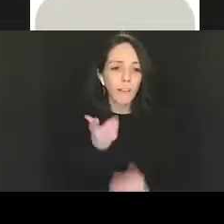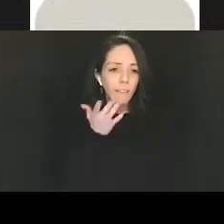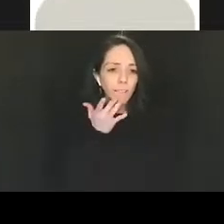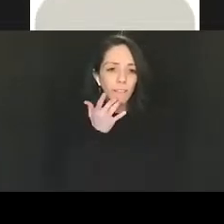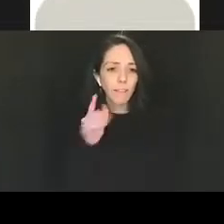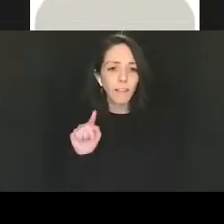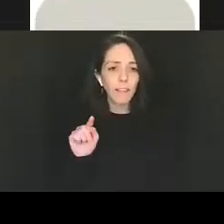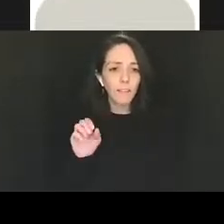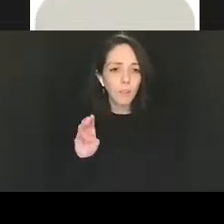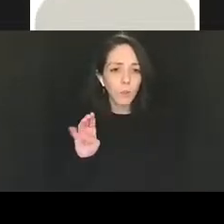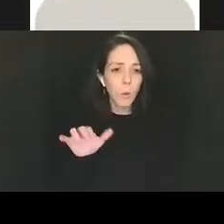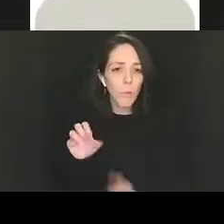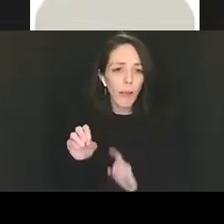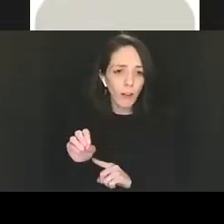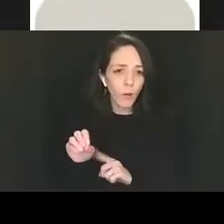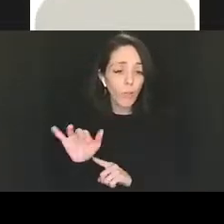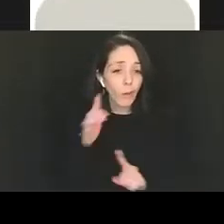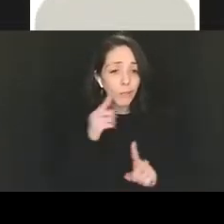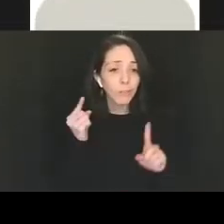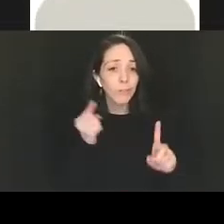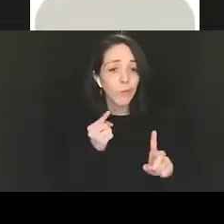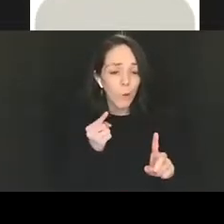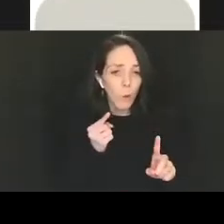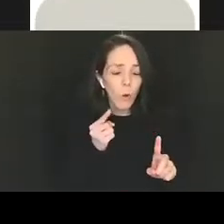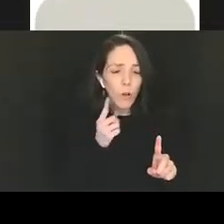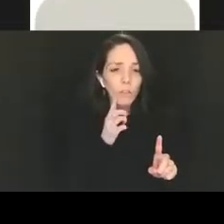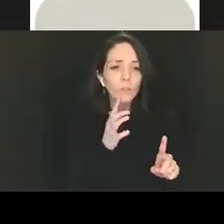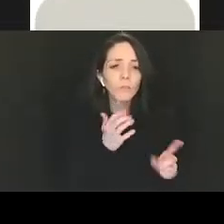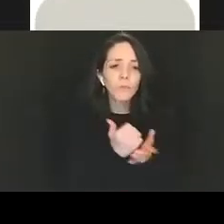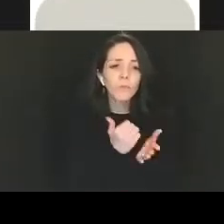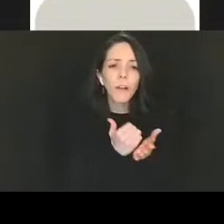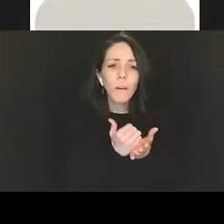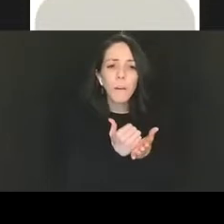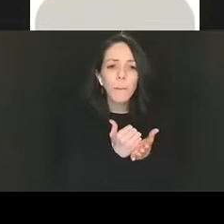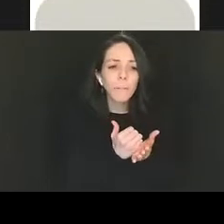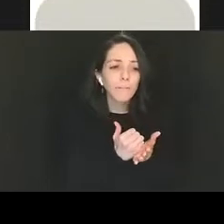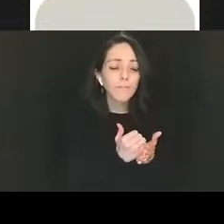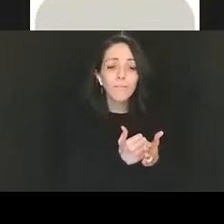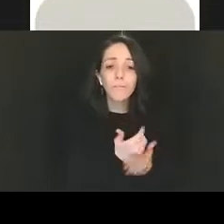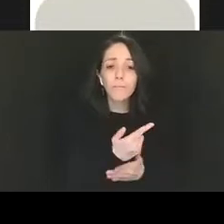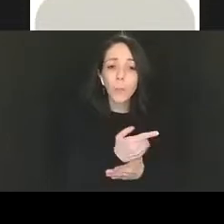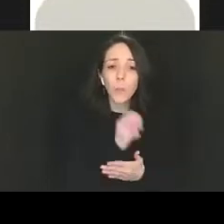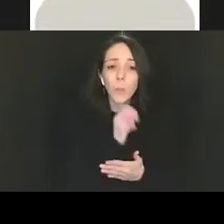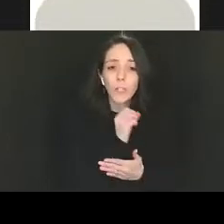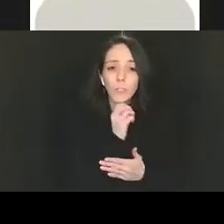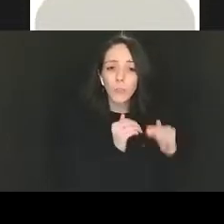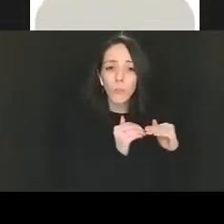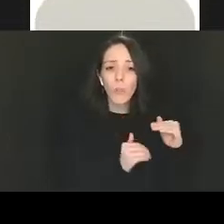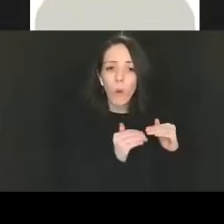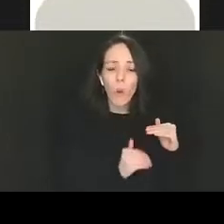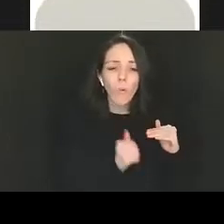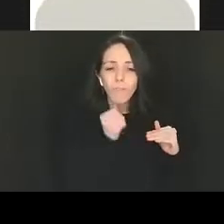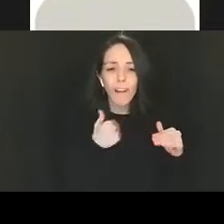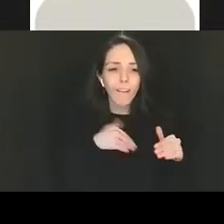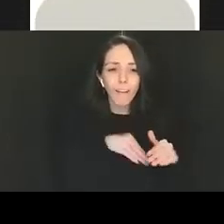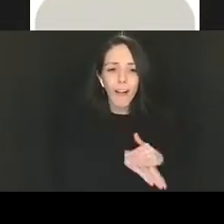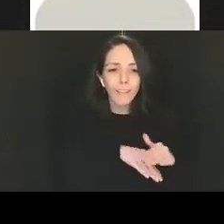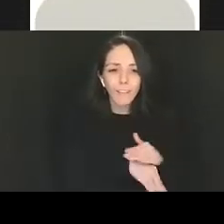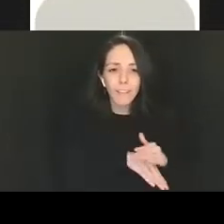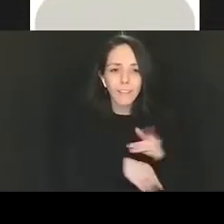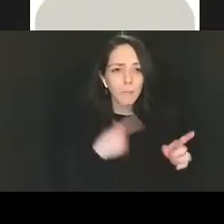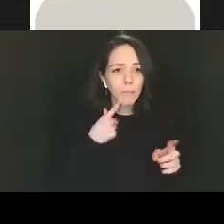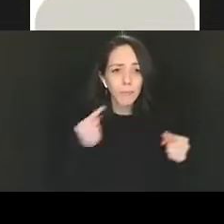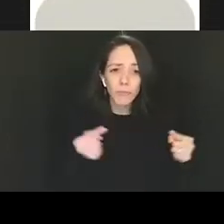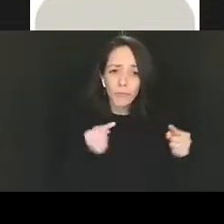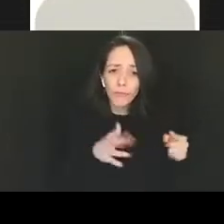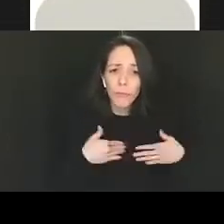in Washington County, with the goal that that was to deter the 21 and below people have access to those products because they're very harmful and